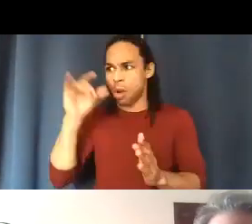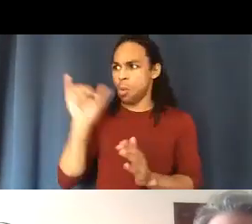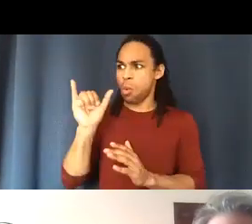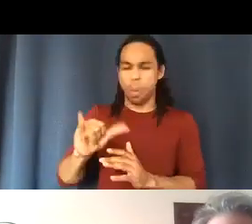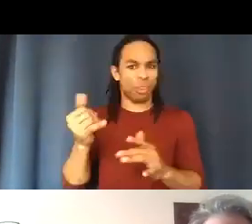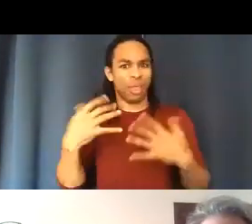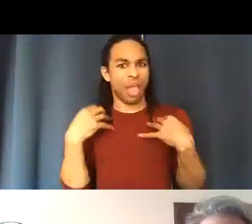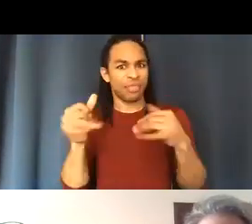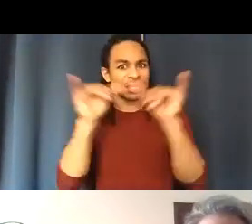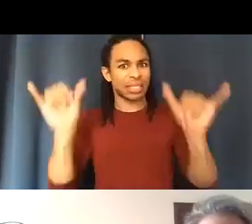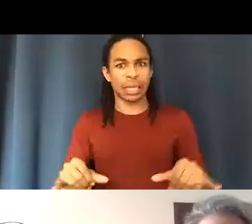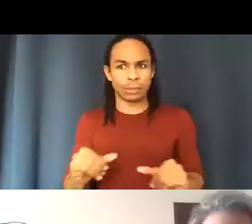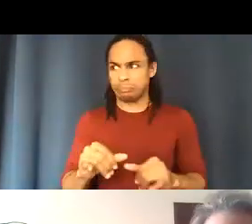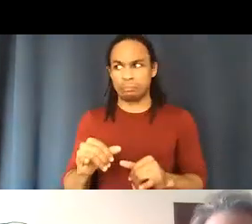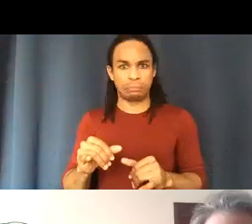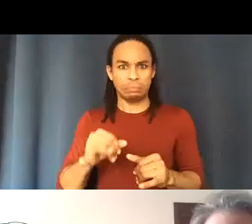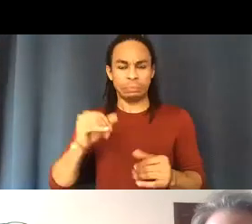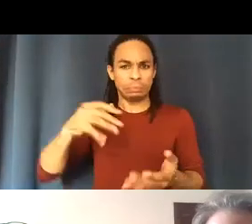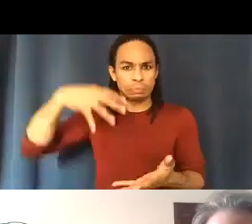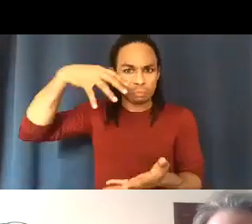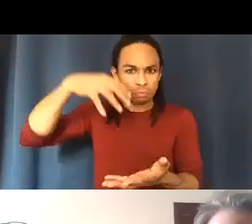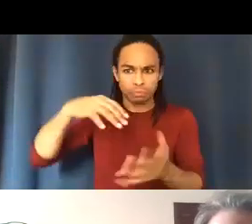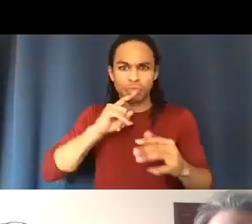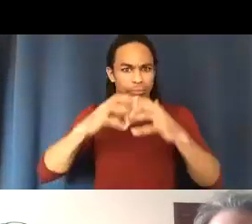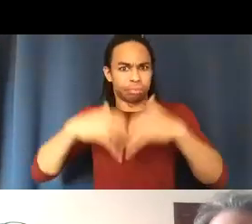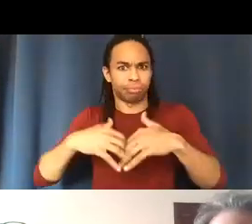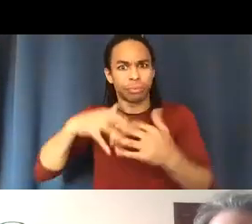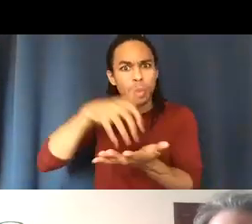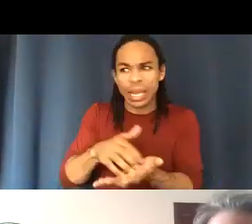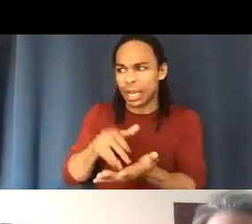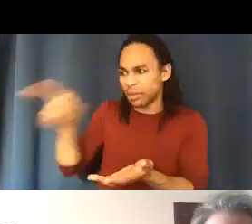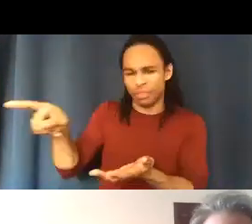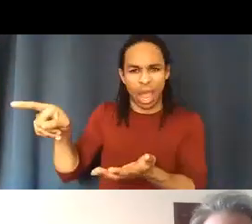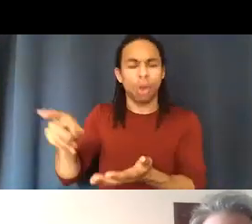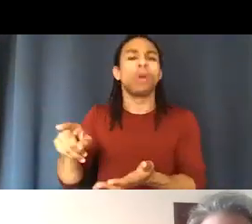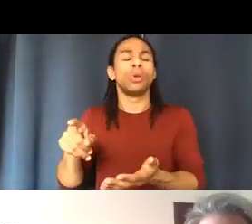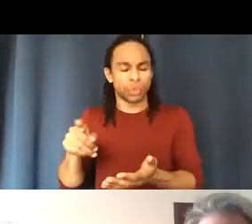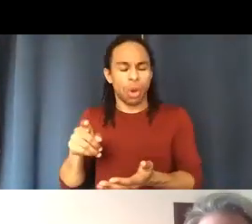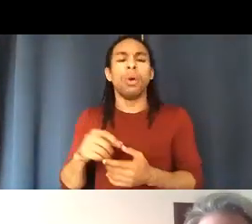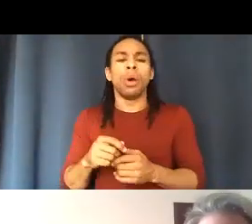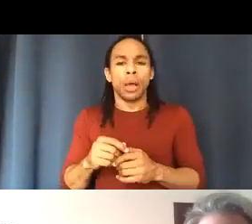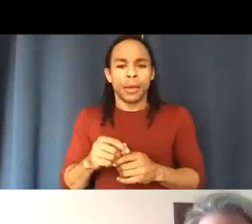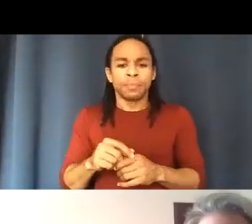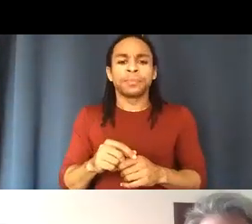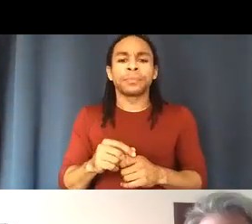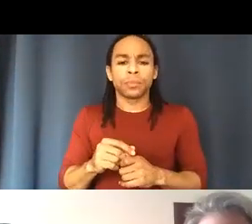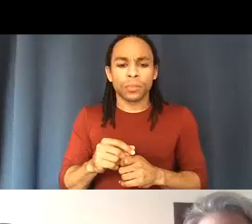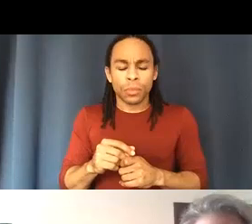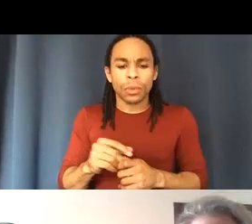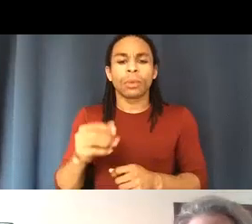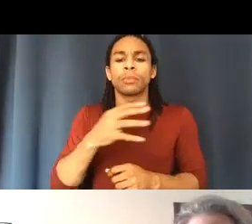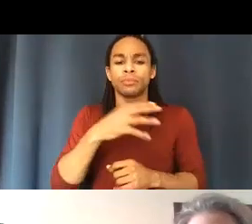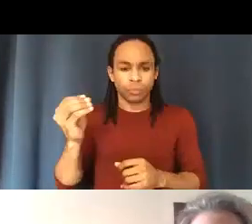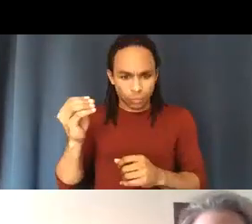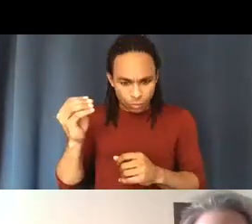Civil War, and that all led up to the Ebola outbreak. And there were some systems that were put in place